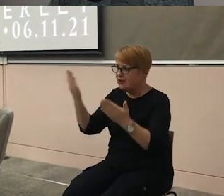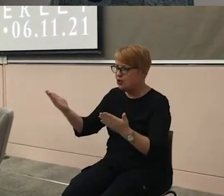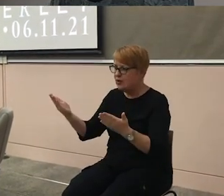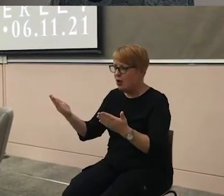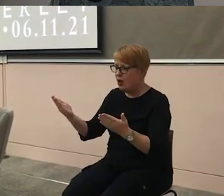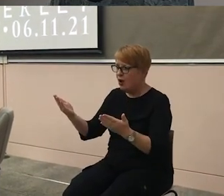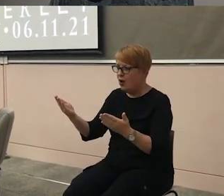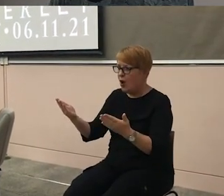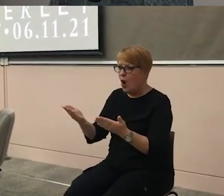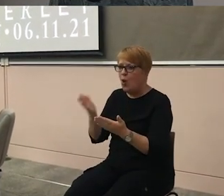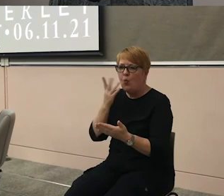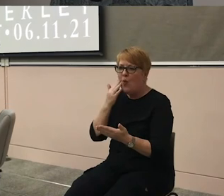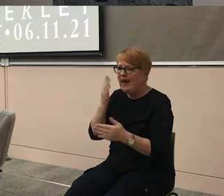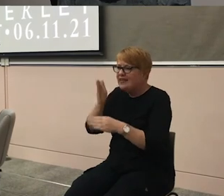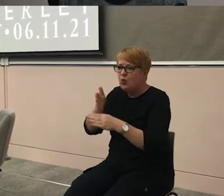actually kind of finished?